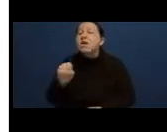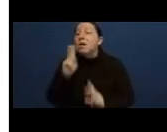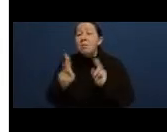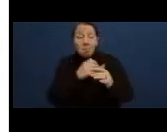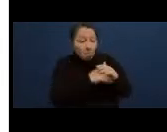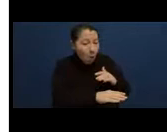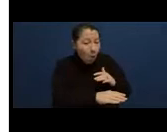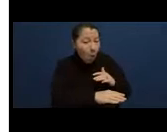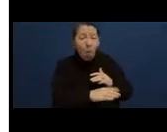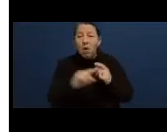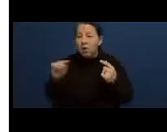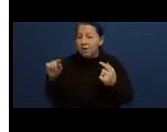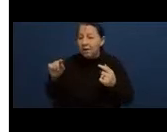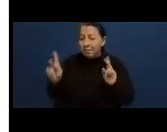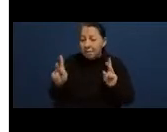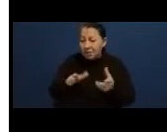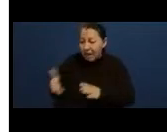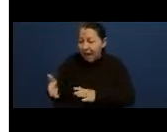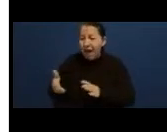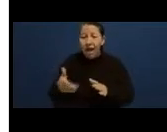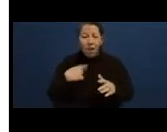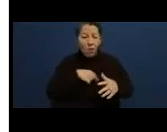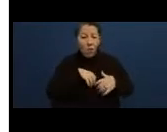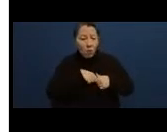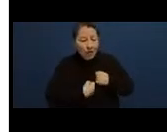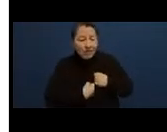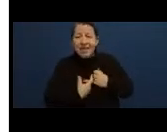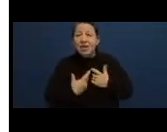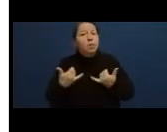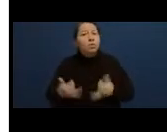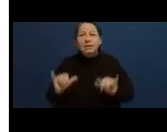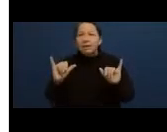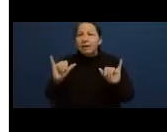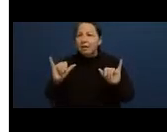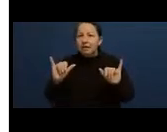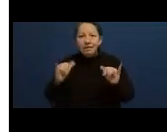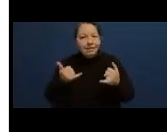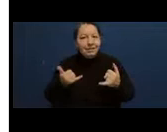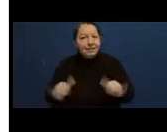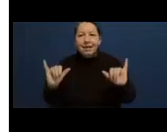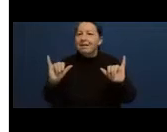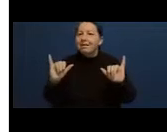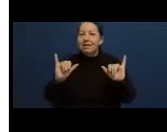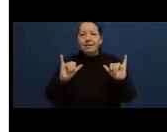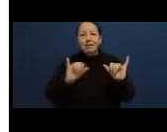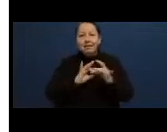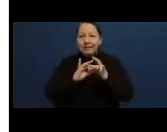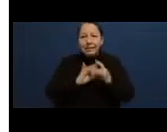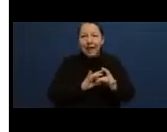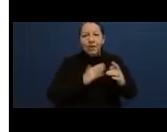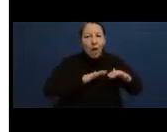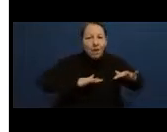we're grieving. We still play, we are still tied to our lands and